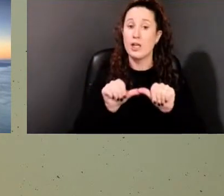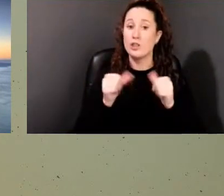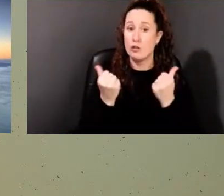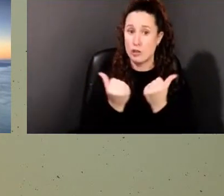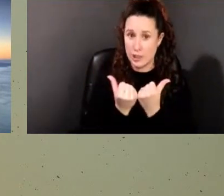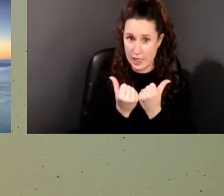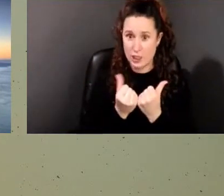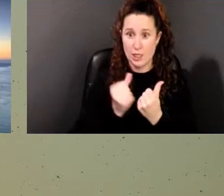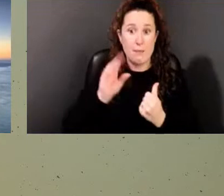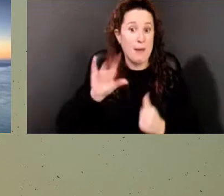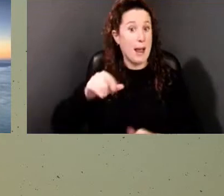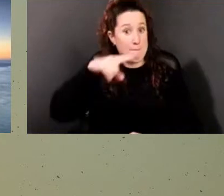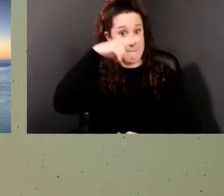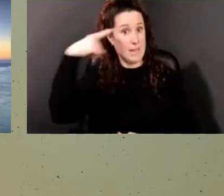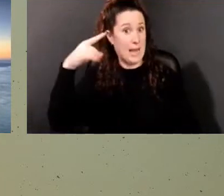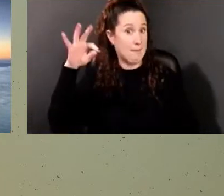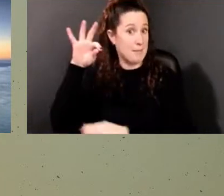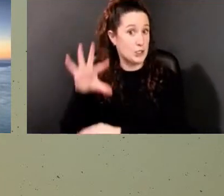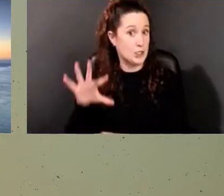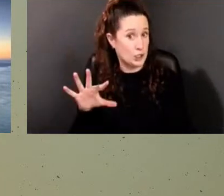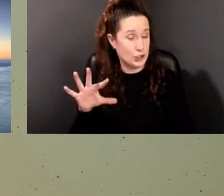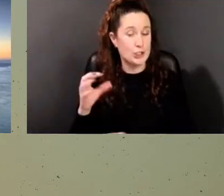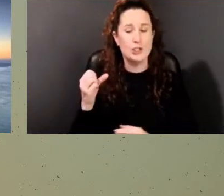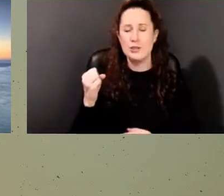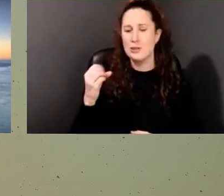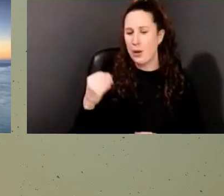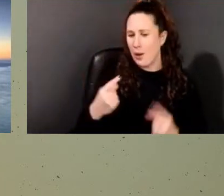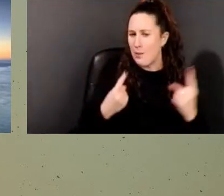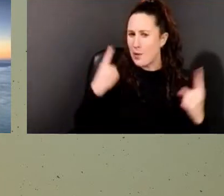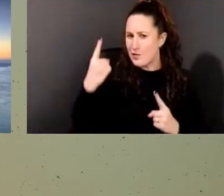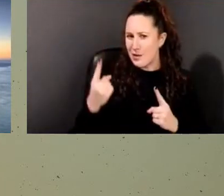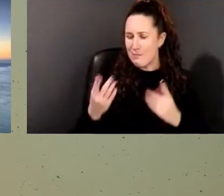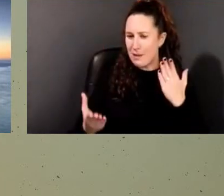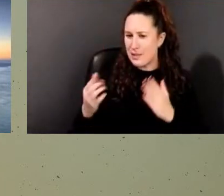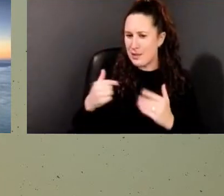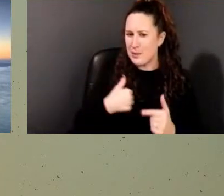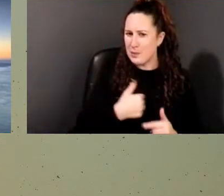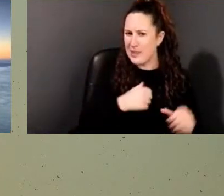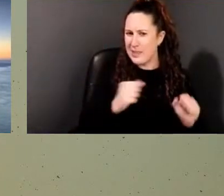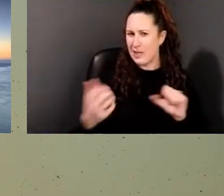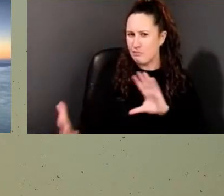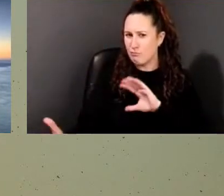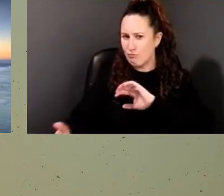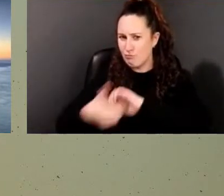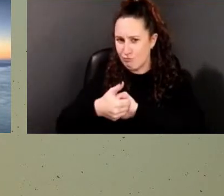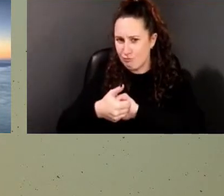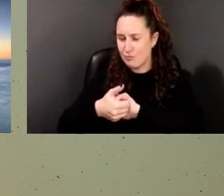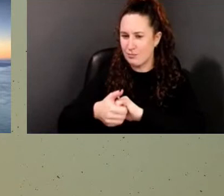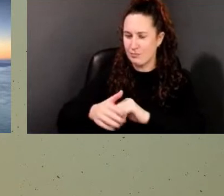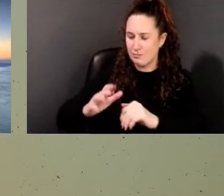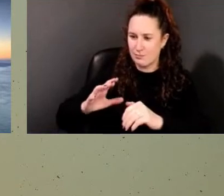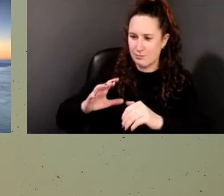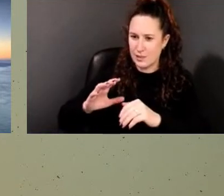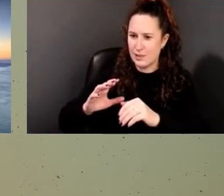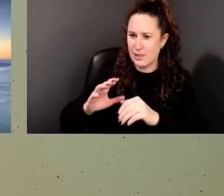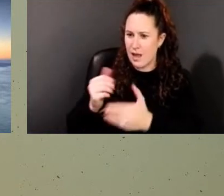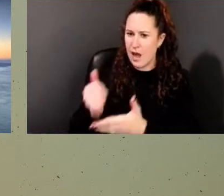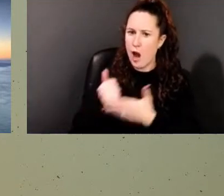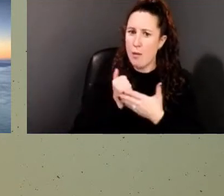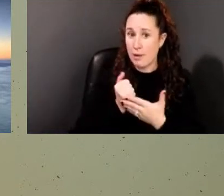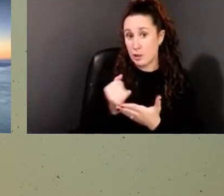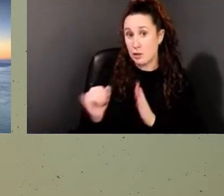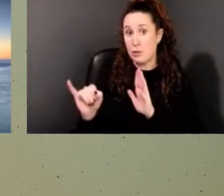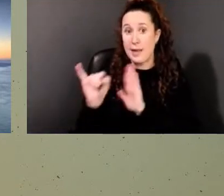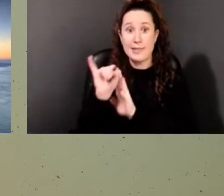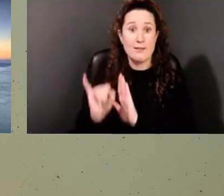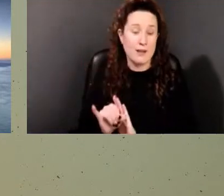And so that may also be an area that we might look at as a means of helping to identify, because